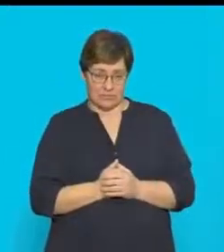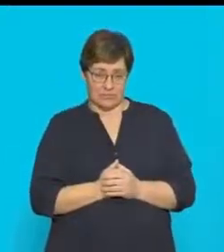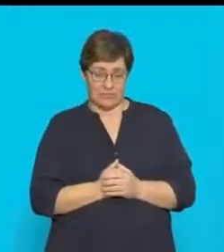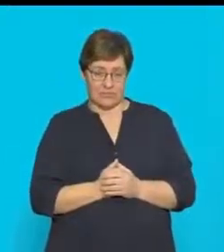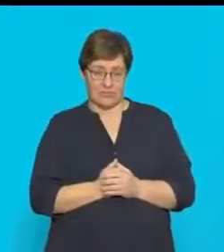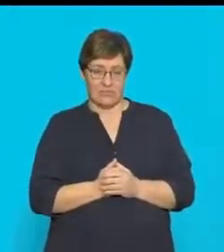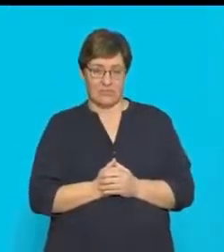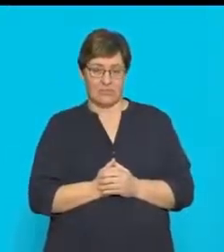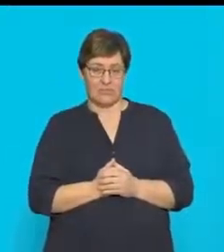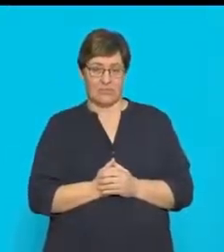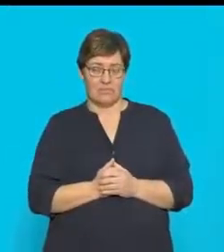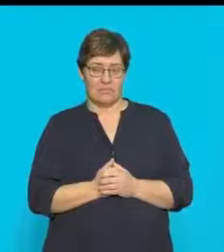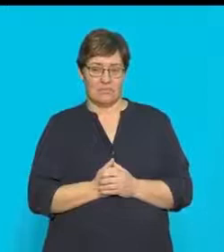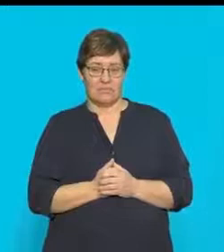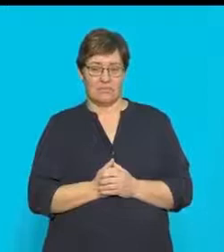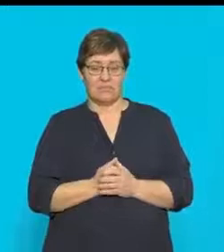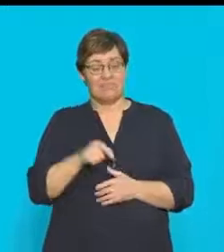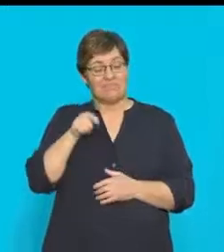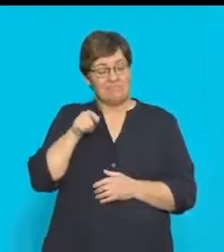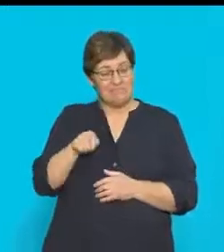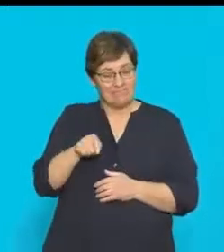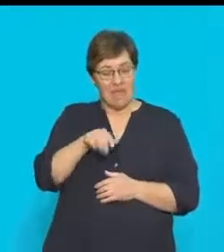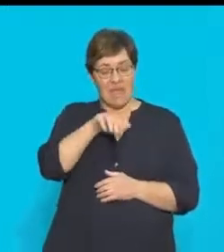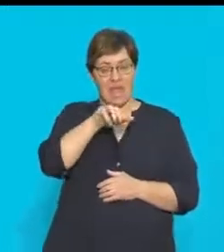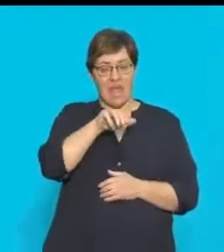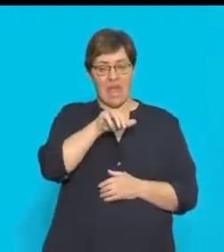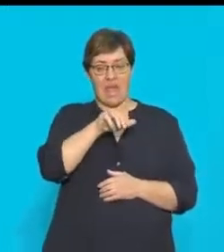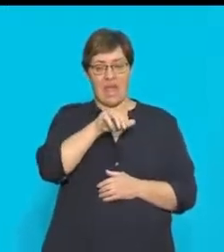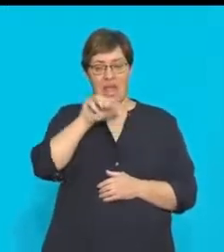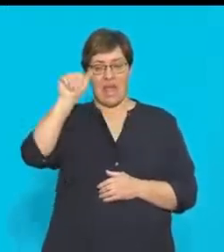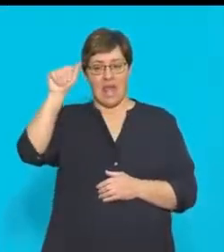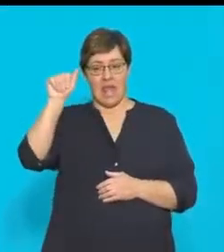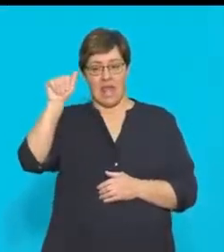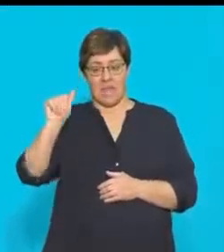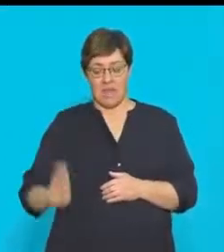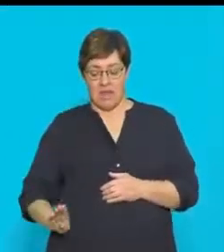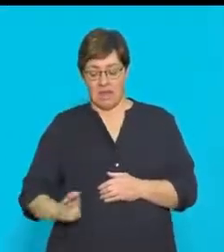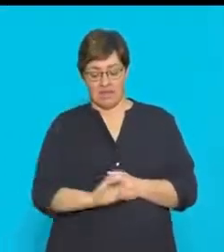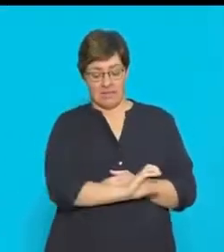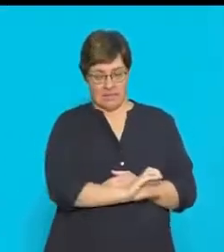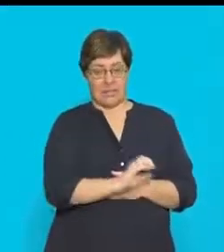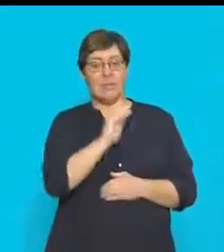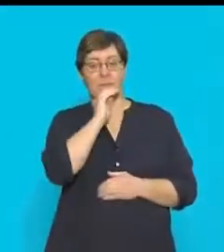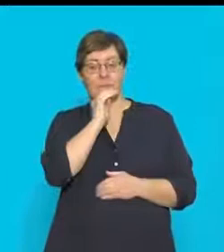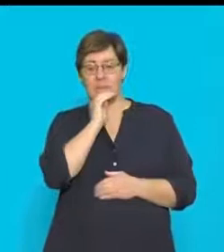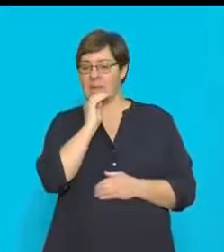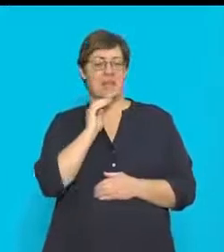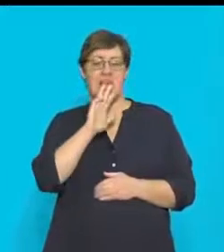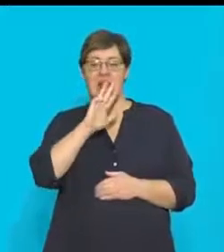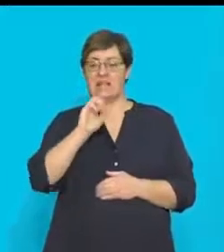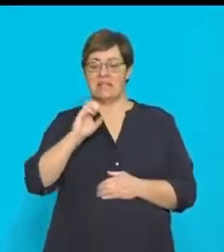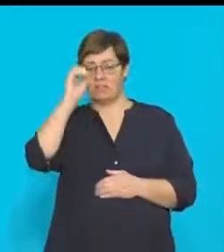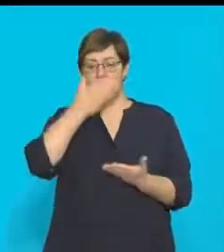it. So, this triangle ABC, you can clearly see that none of these angles are